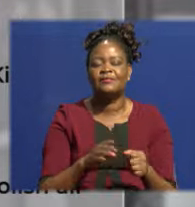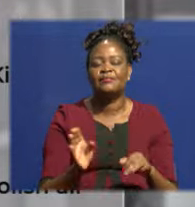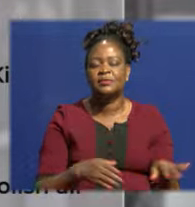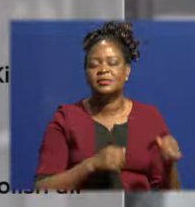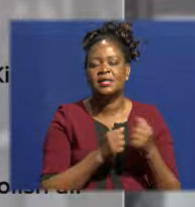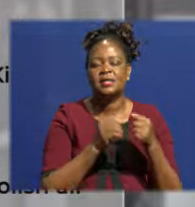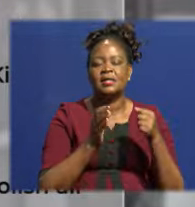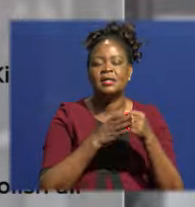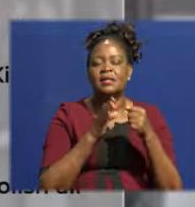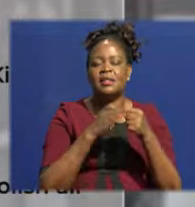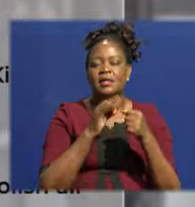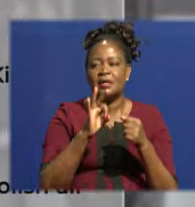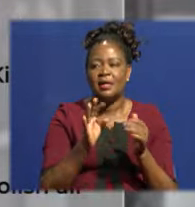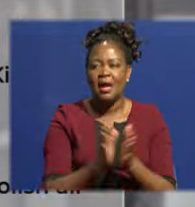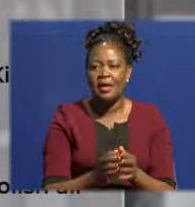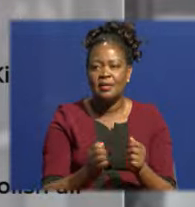1979,